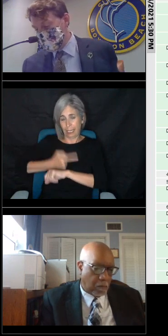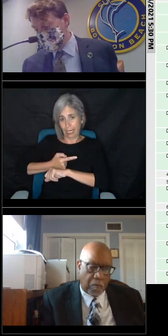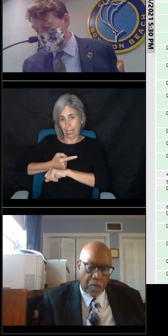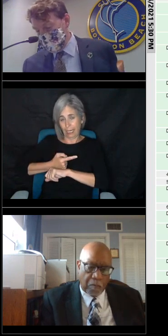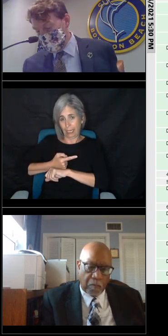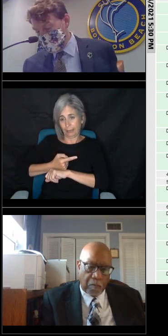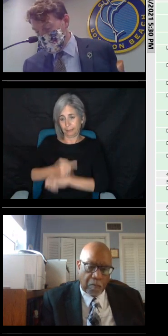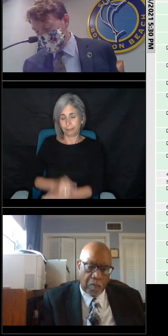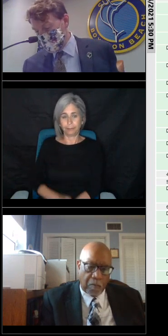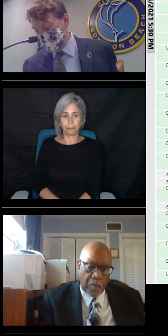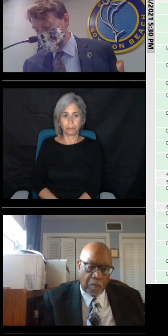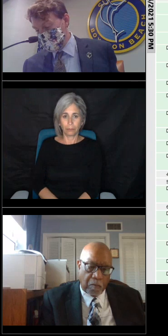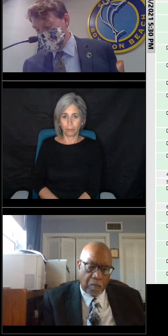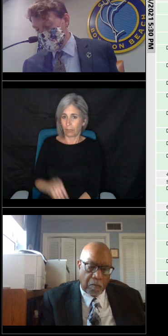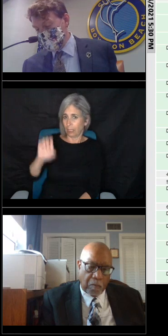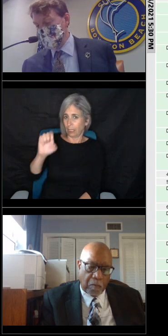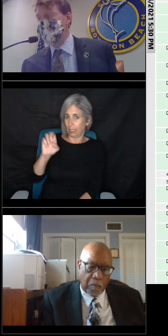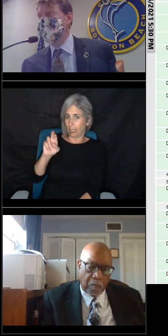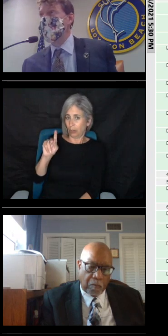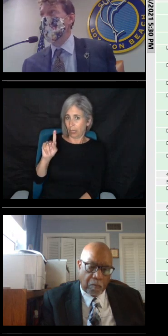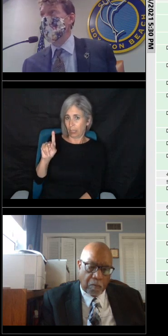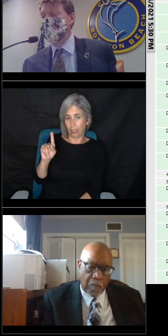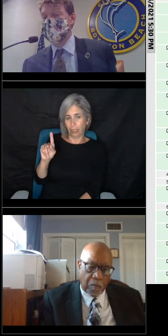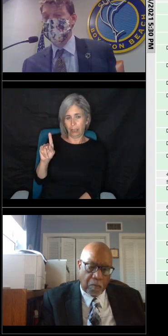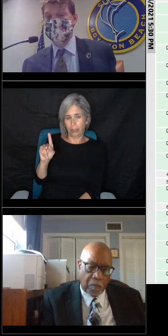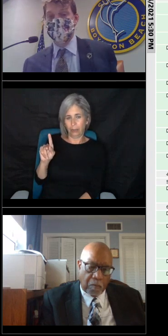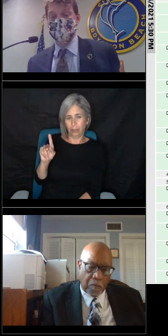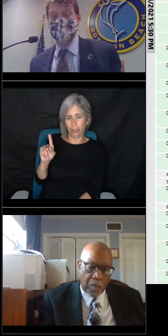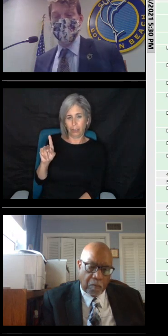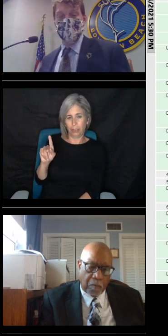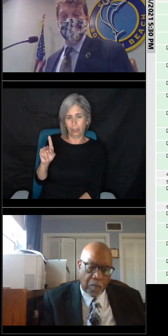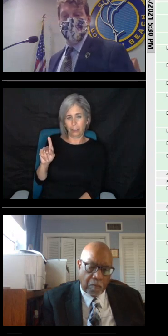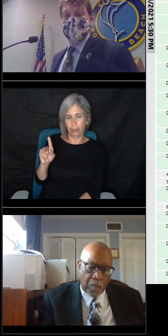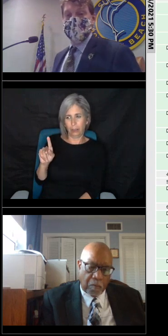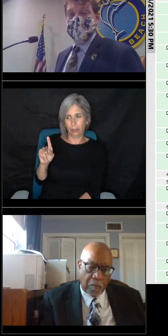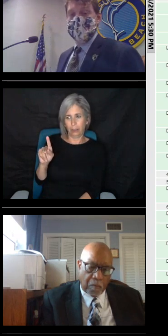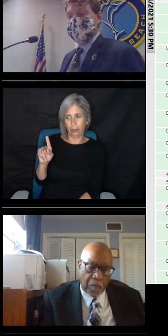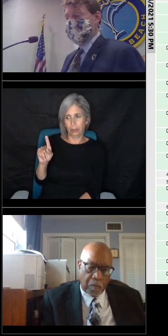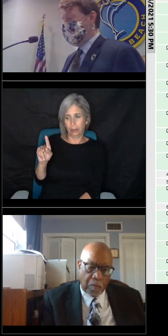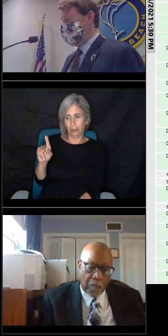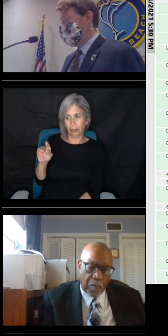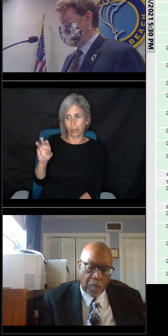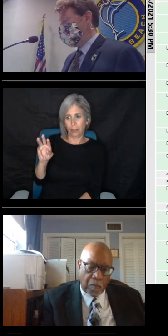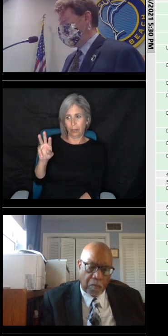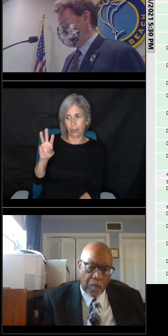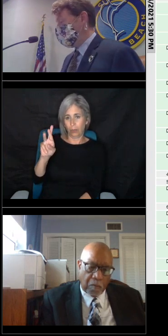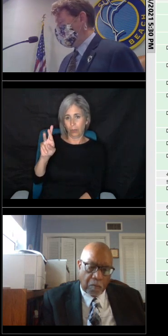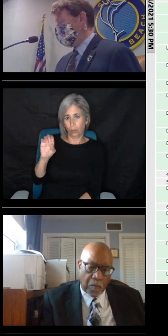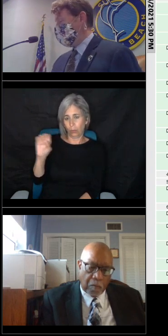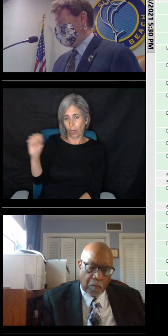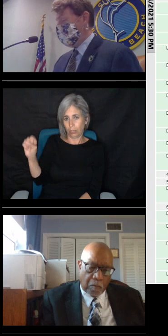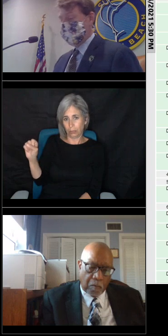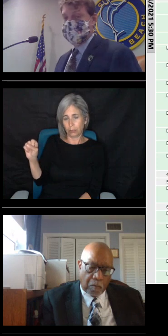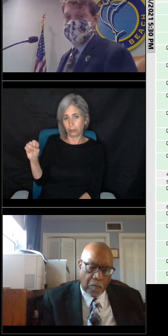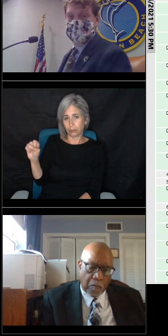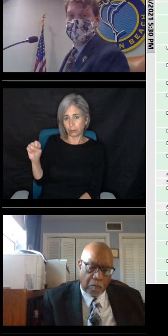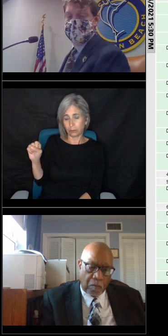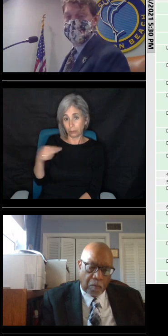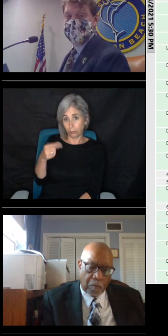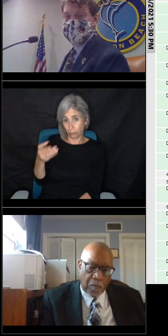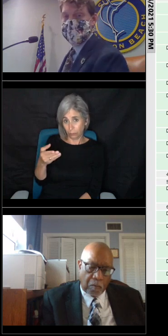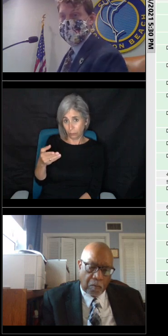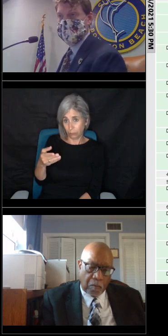have Eric Ross? Yes. Yes, sir. I'm here. Eric Ross from ADL.